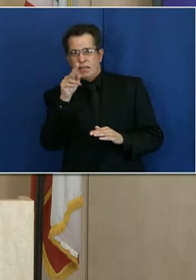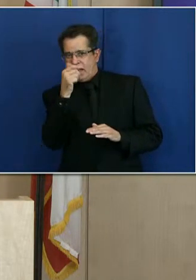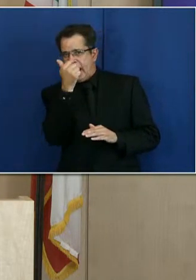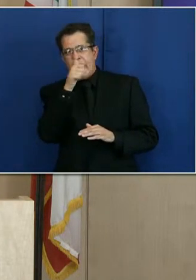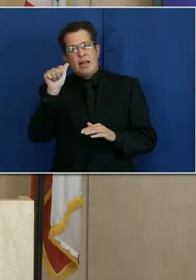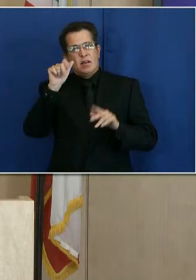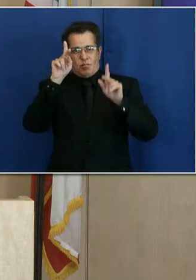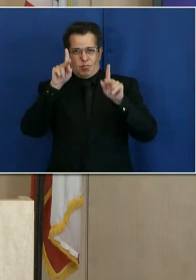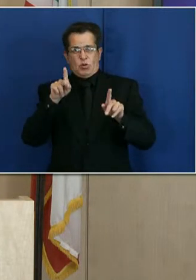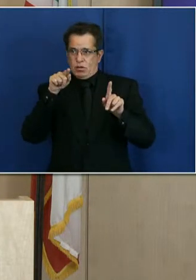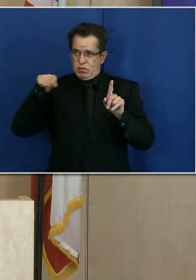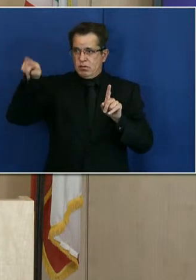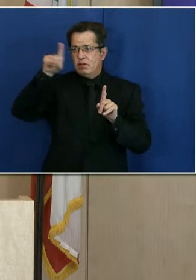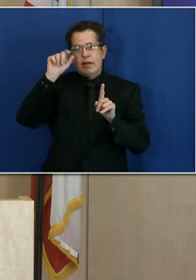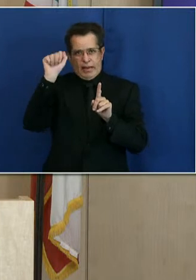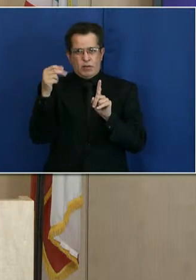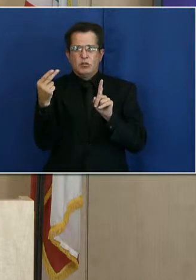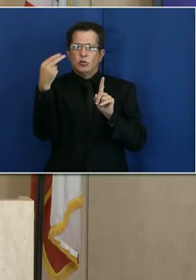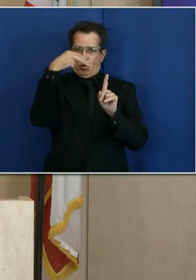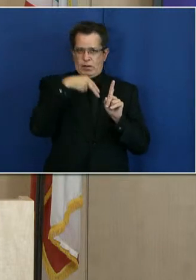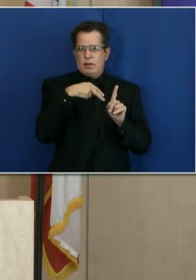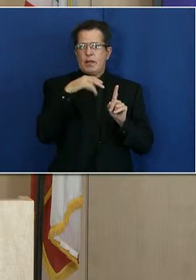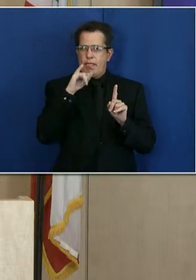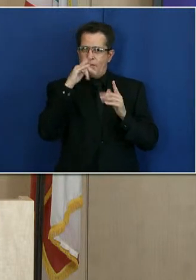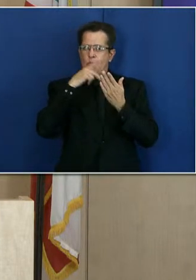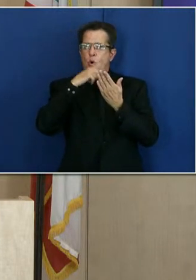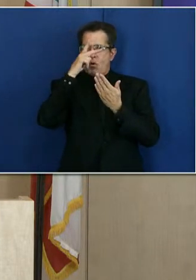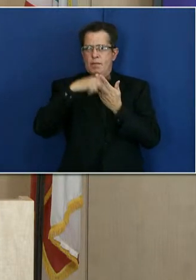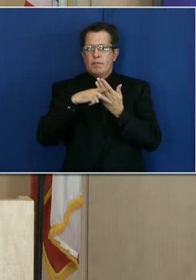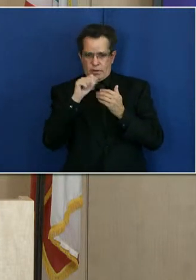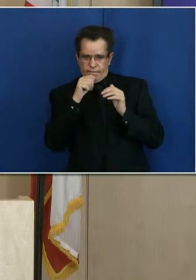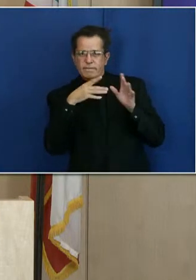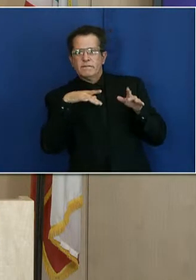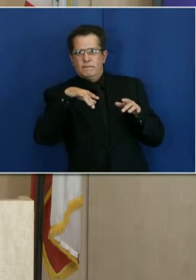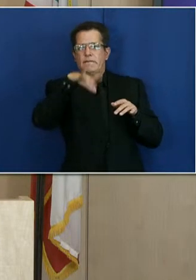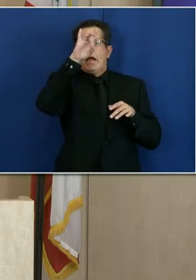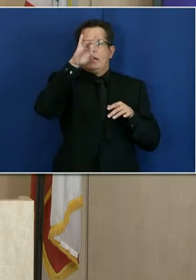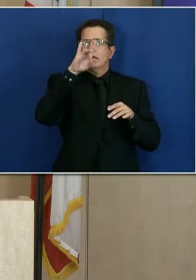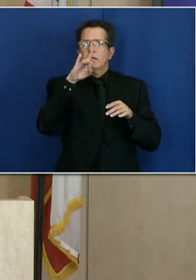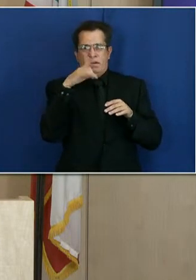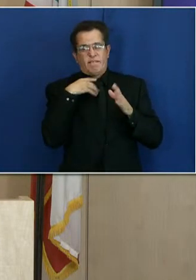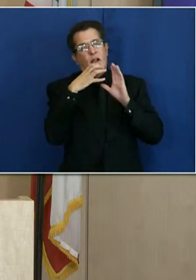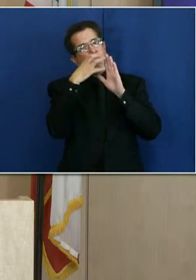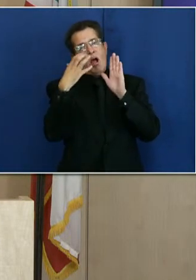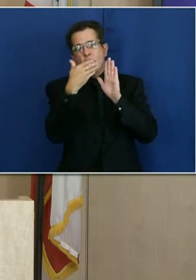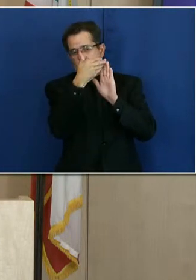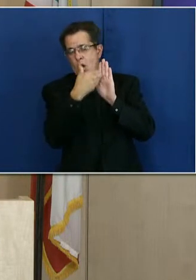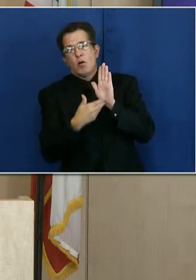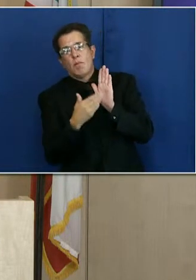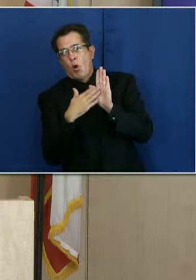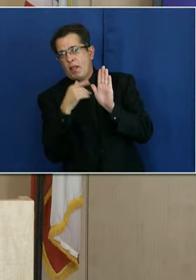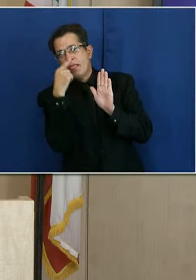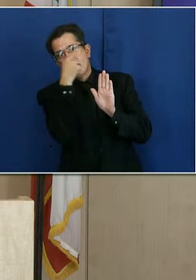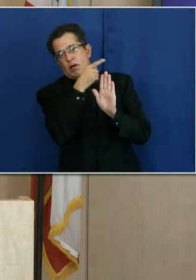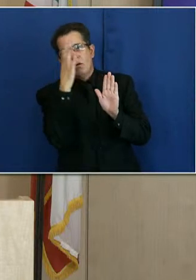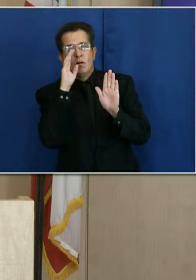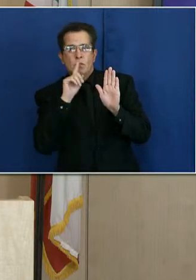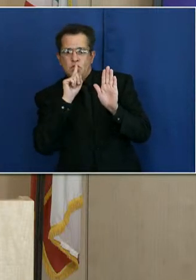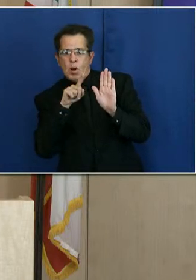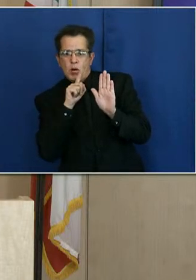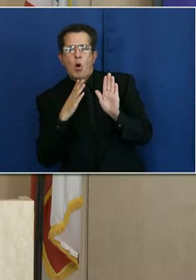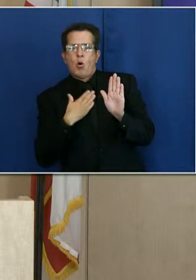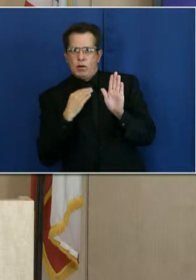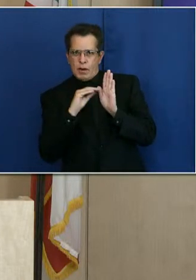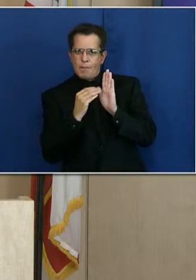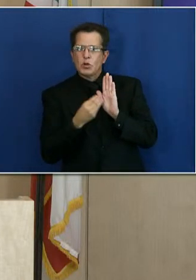community or anywhere else can sign up for that digest so that they can get information that way as well. It provides a lot of information in addition to our counts, and then